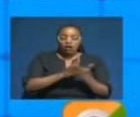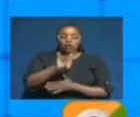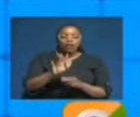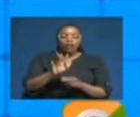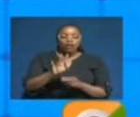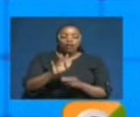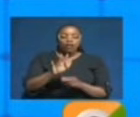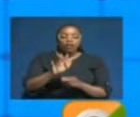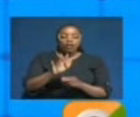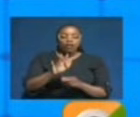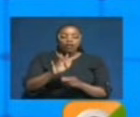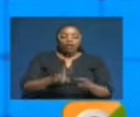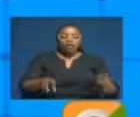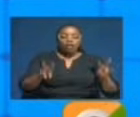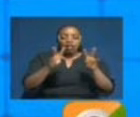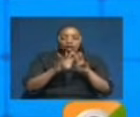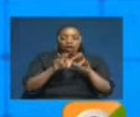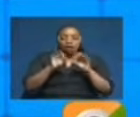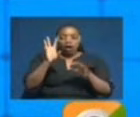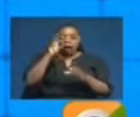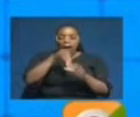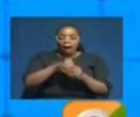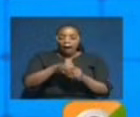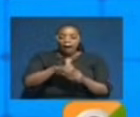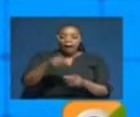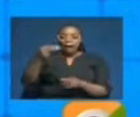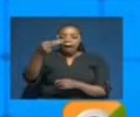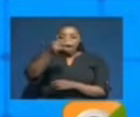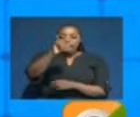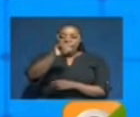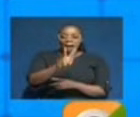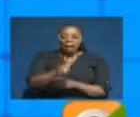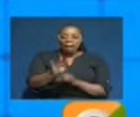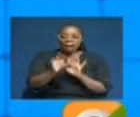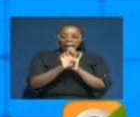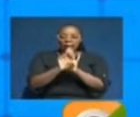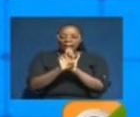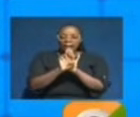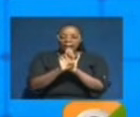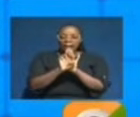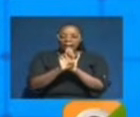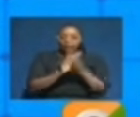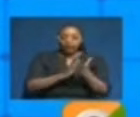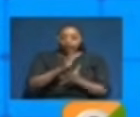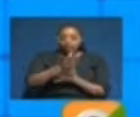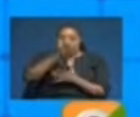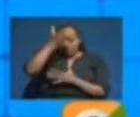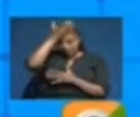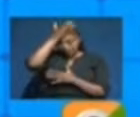Invested in HIV, for example, through NASCOP.